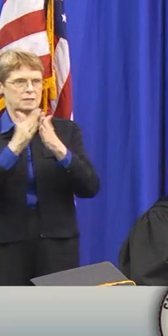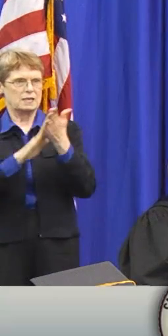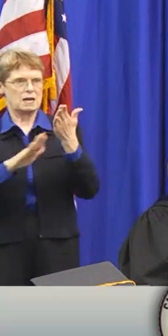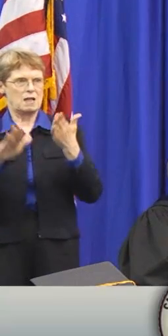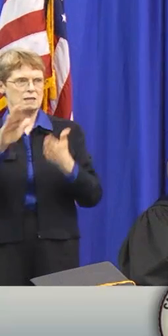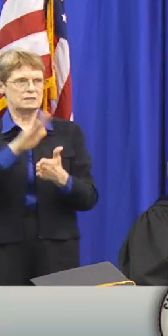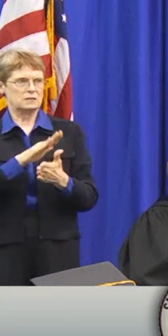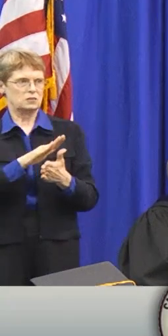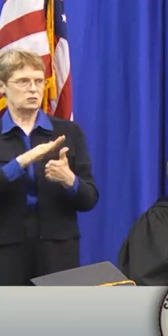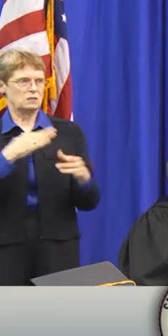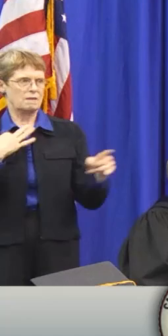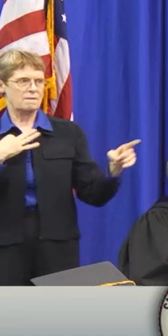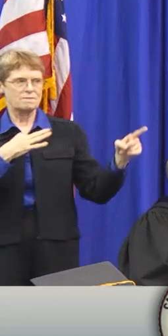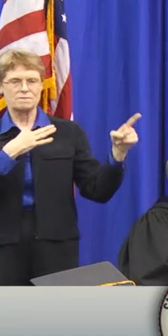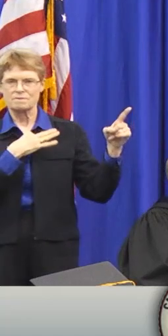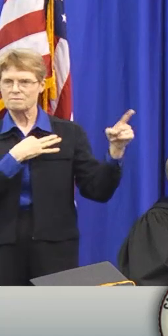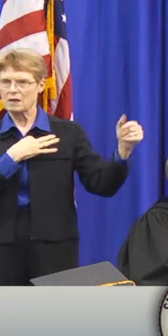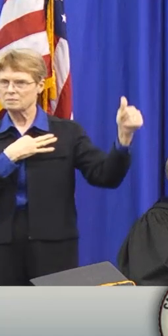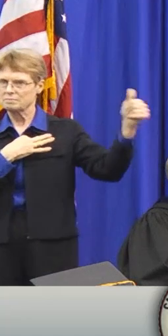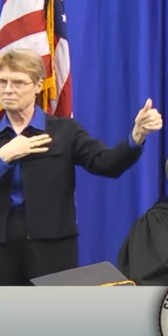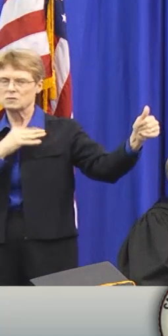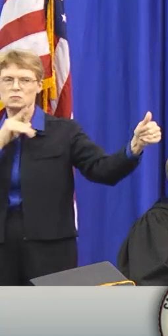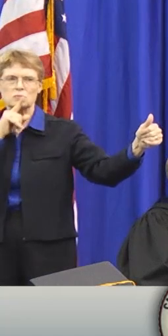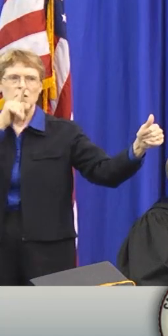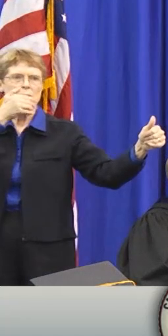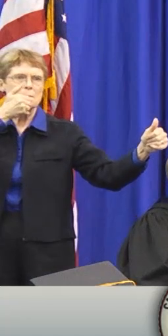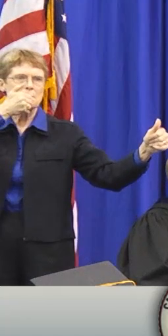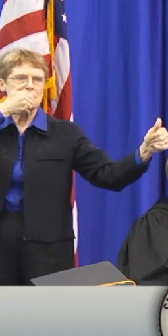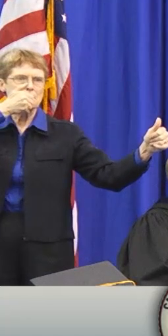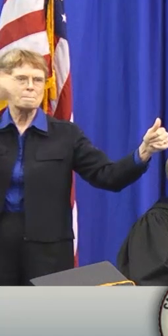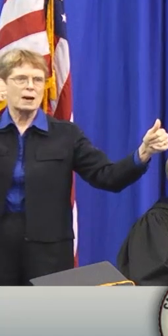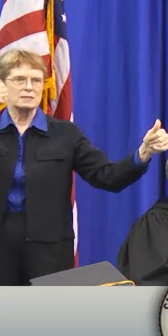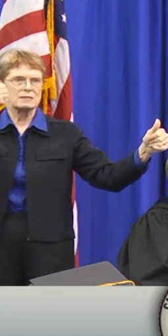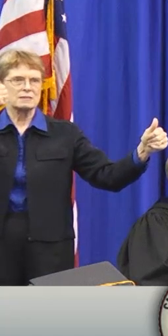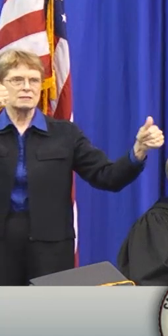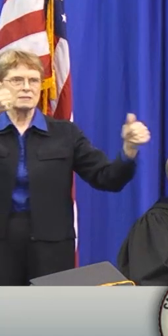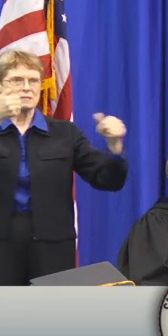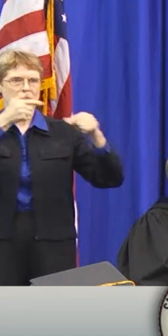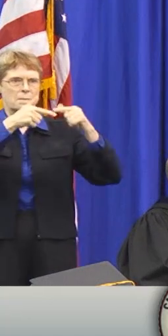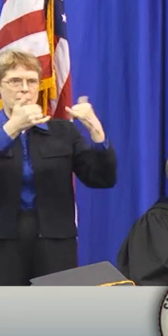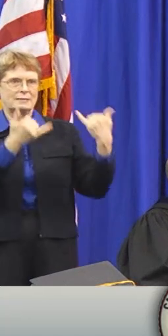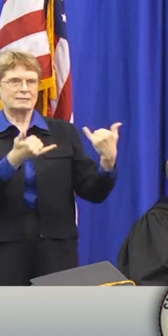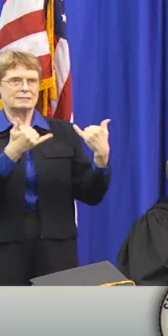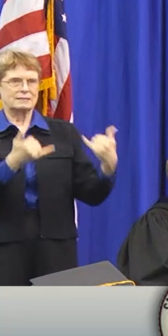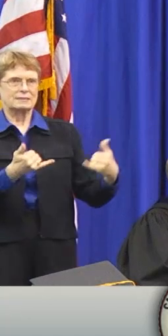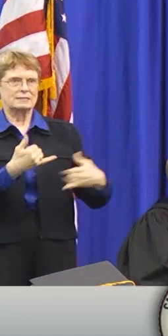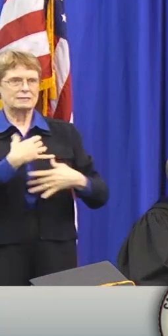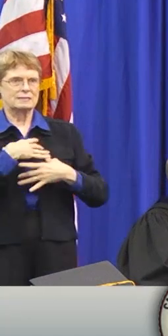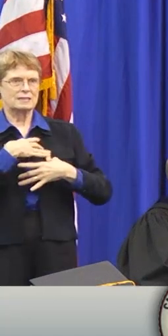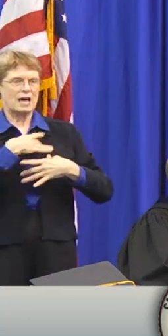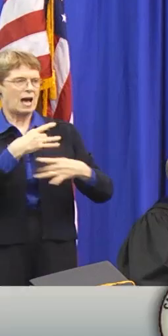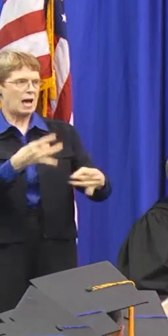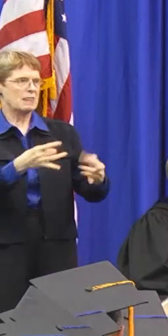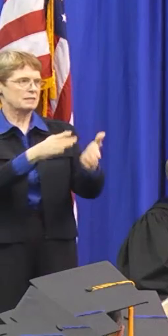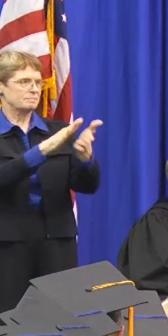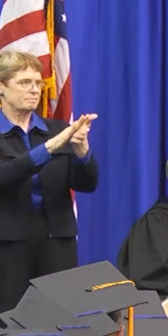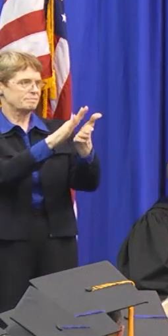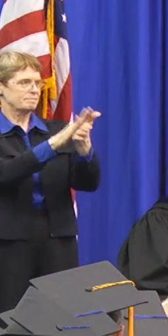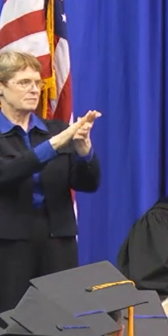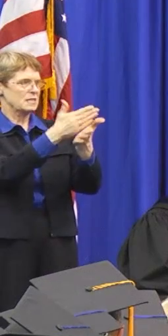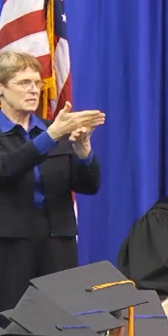They are truly the best. But at this time, I'd like to recognize some of